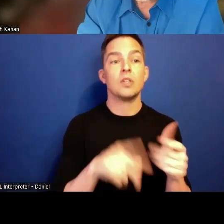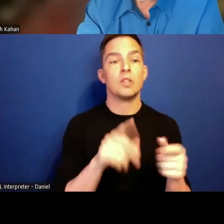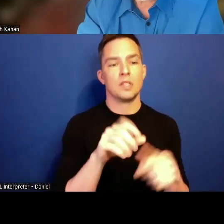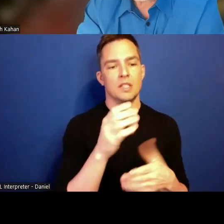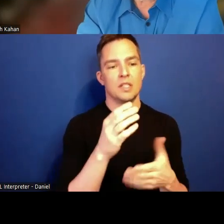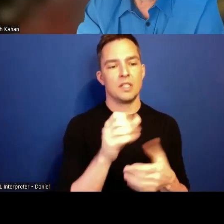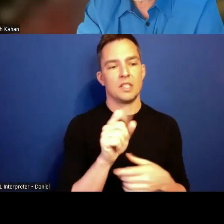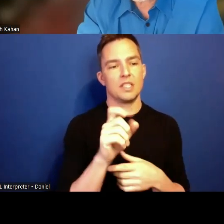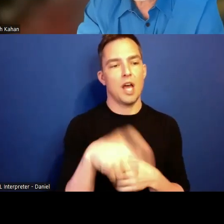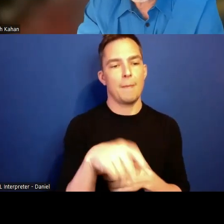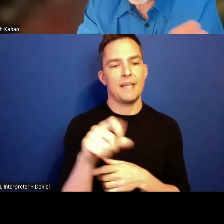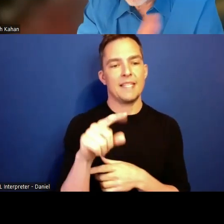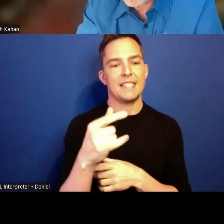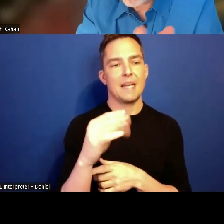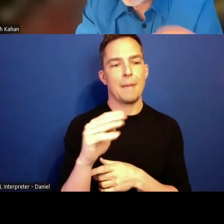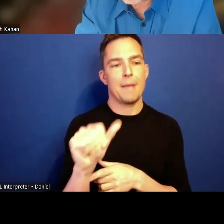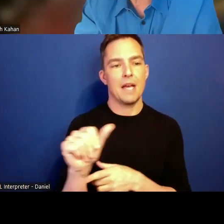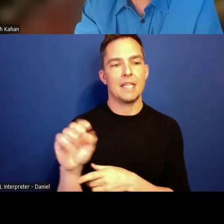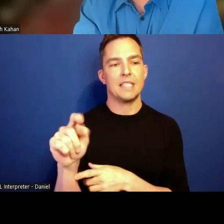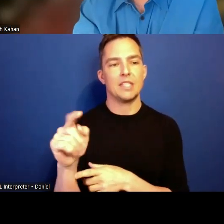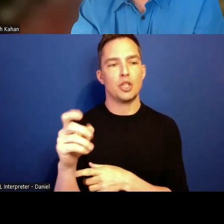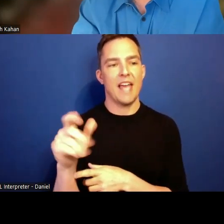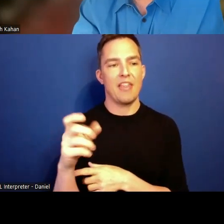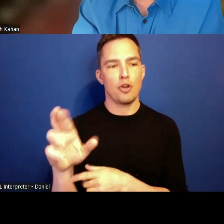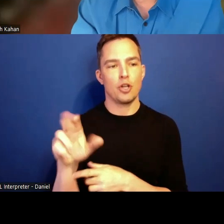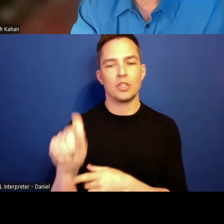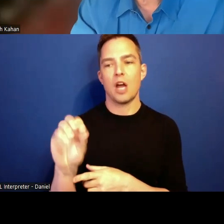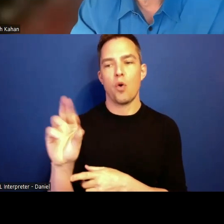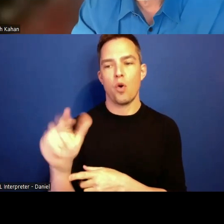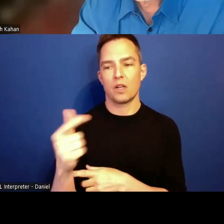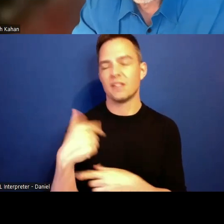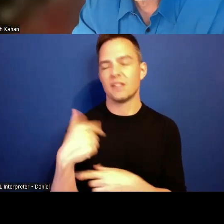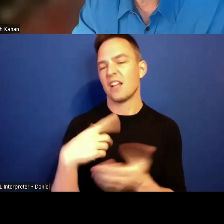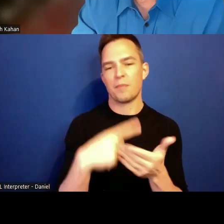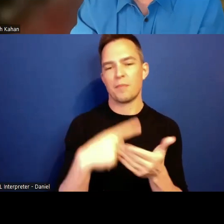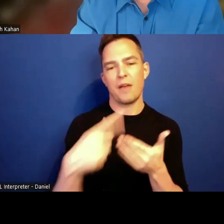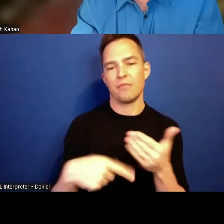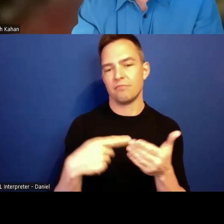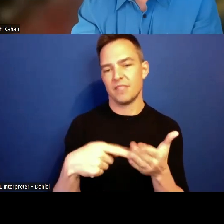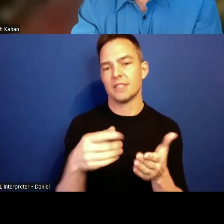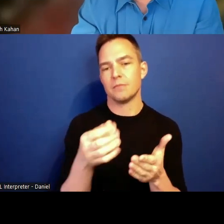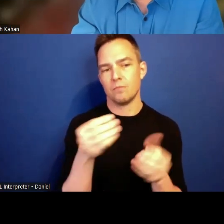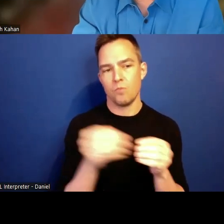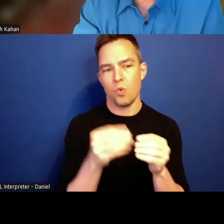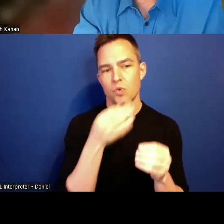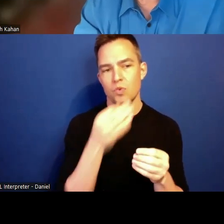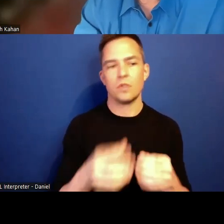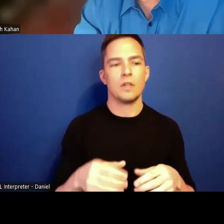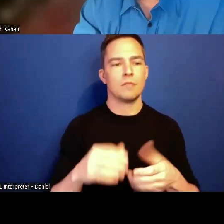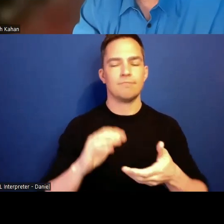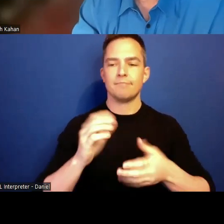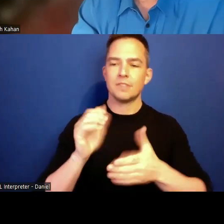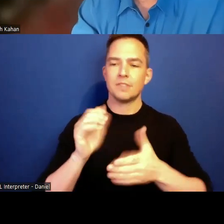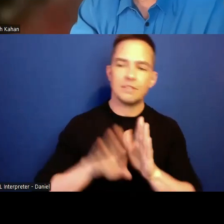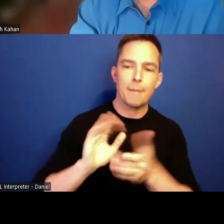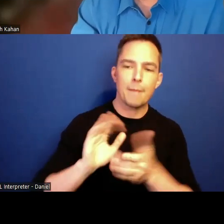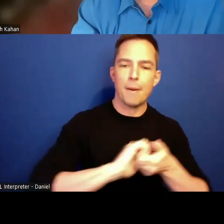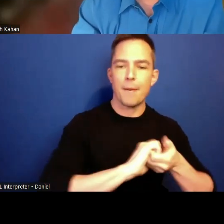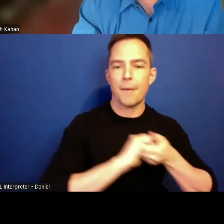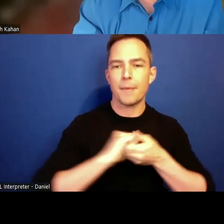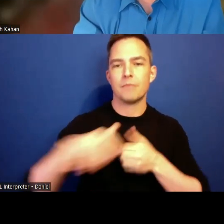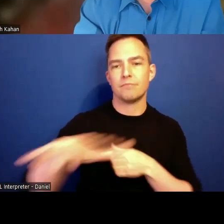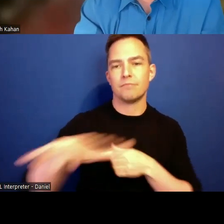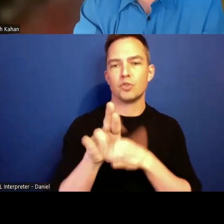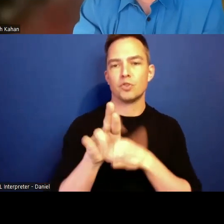stopstigmatogether.org. We are building partnerships, and I'm going to talk about that all across the country. Our goal is for all 350 million